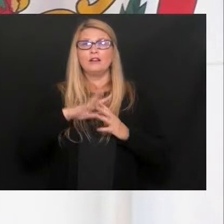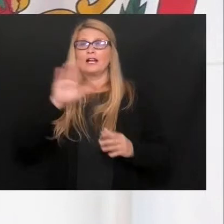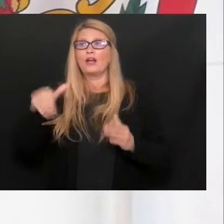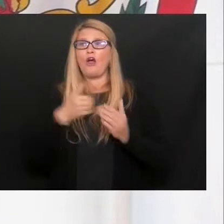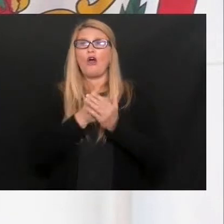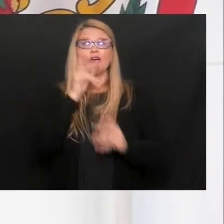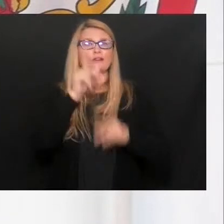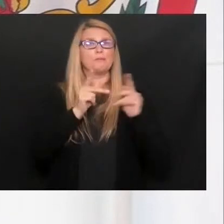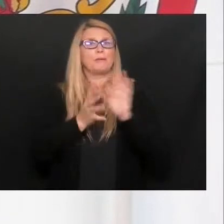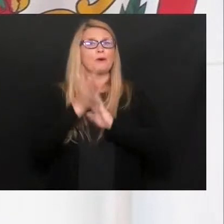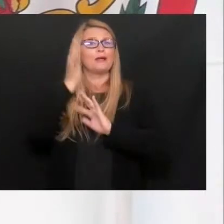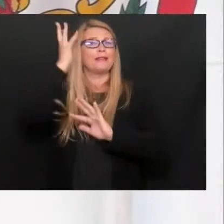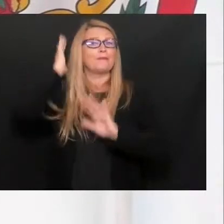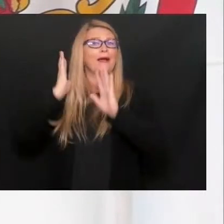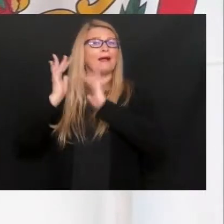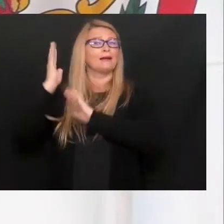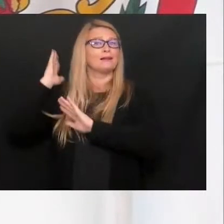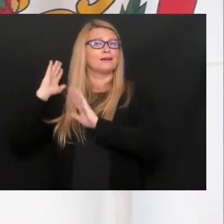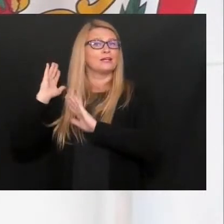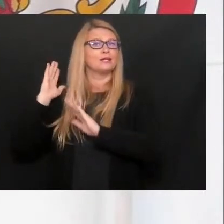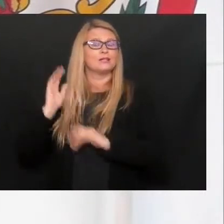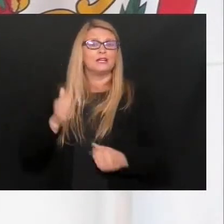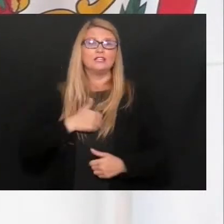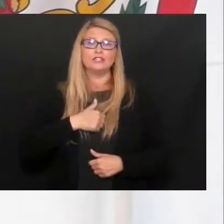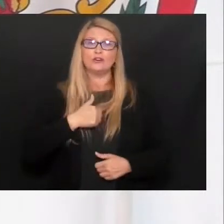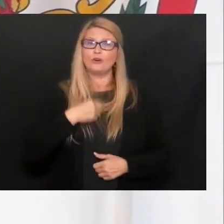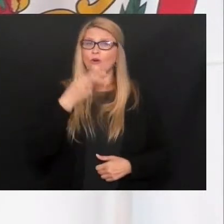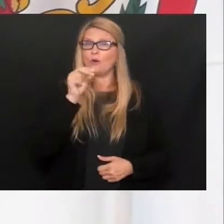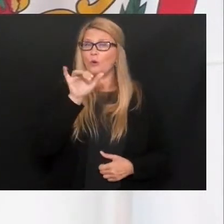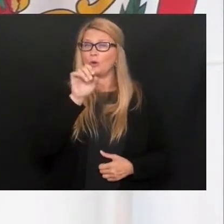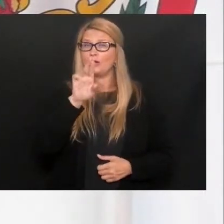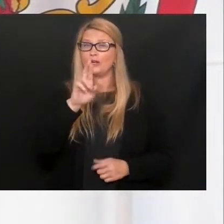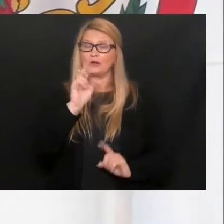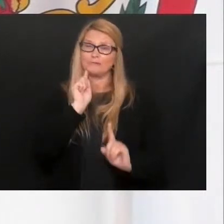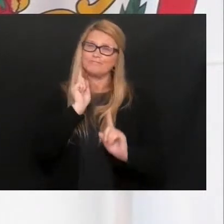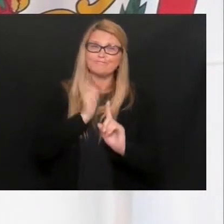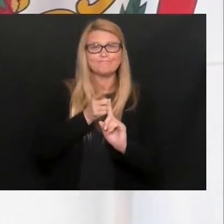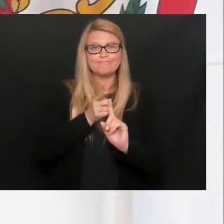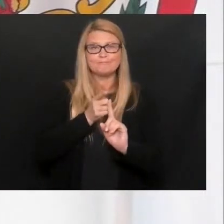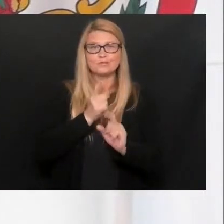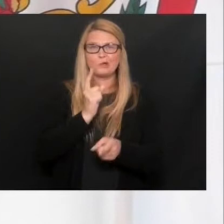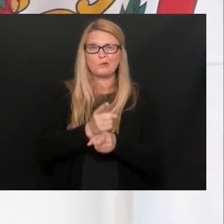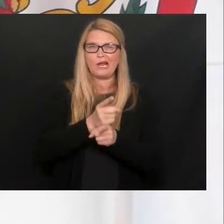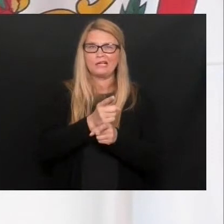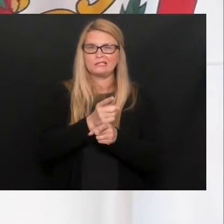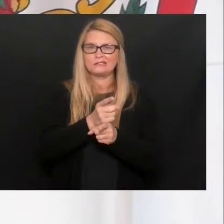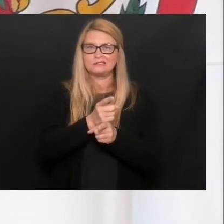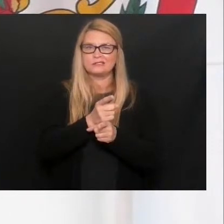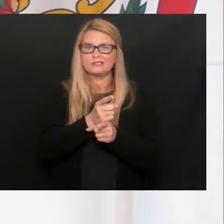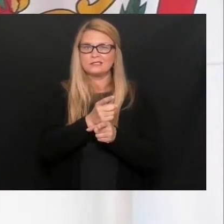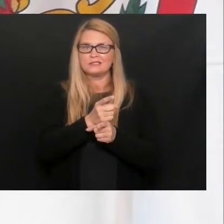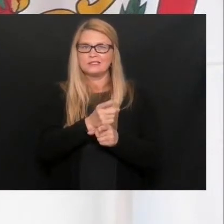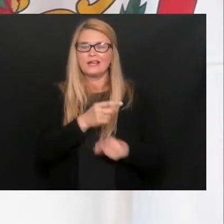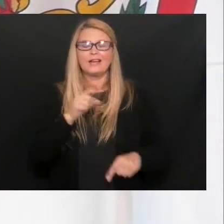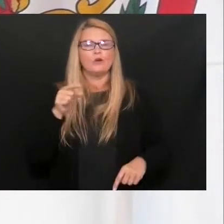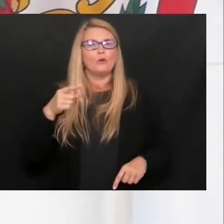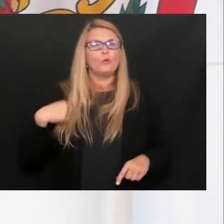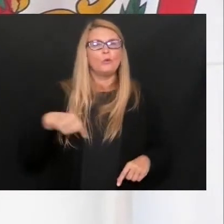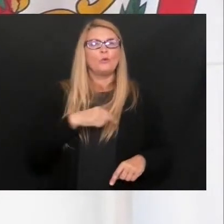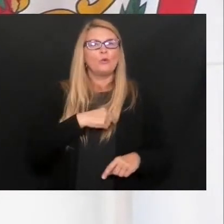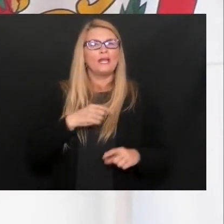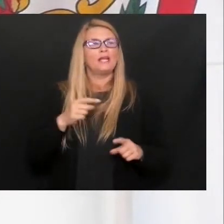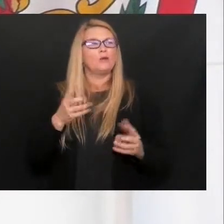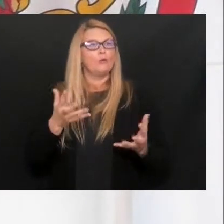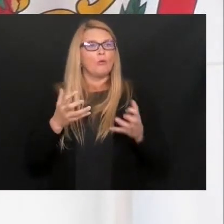before you. Absolutely, the general is splitting the bullseye, in my opinion. Absolutely, you have everybody